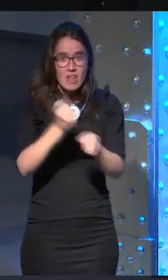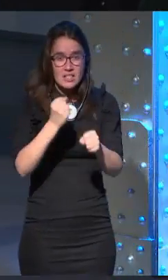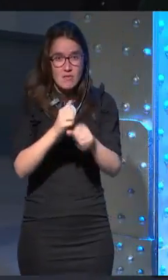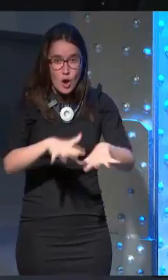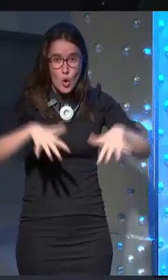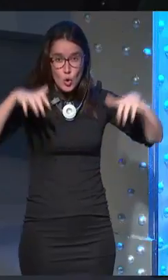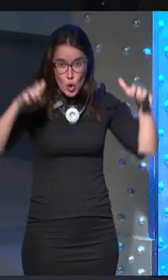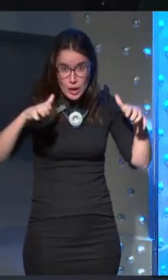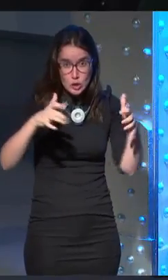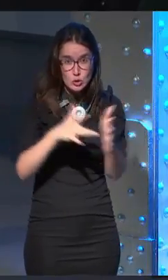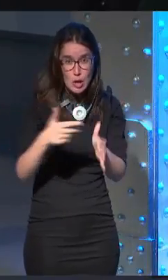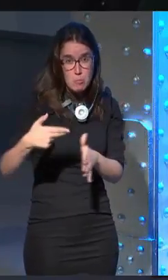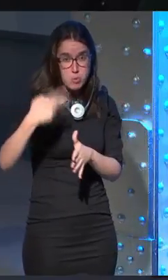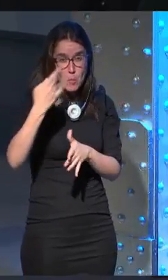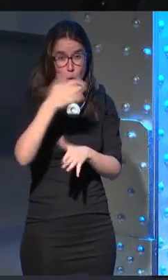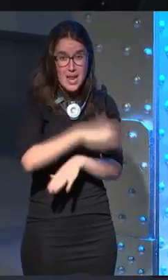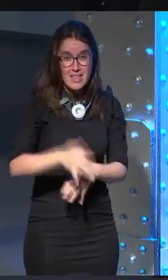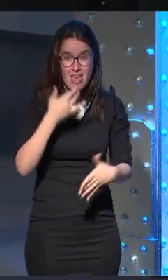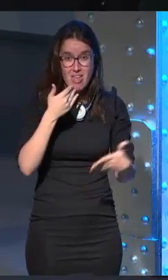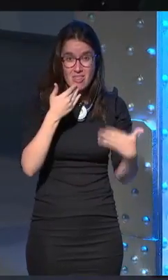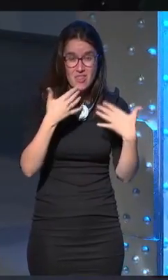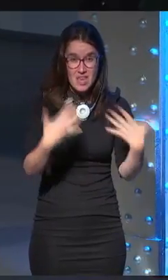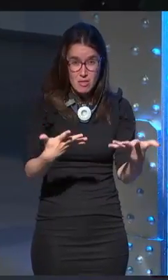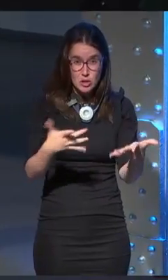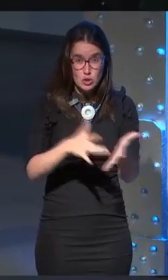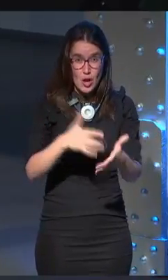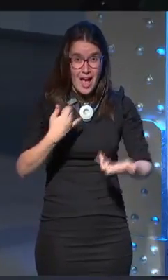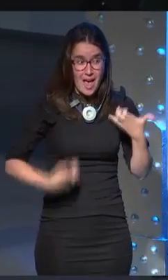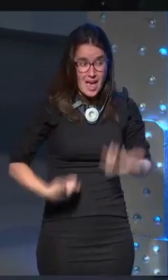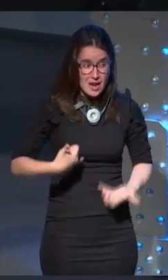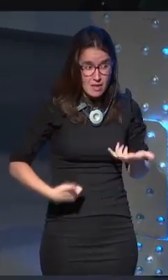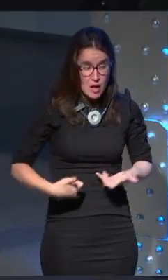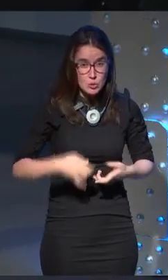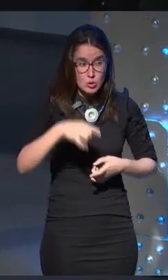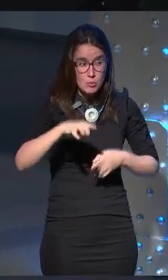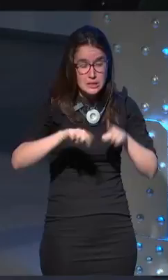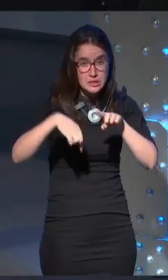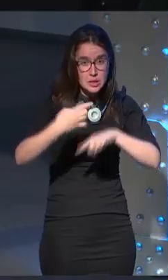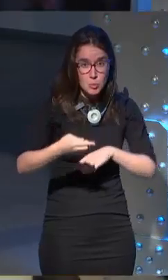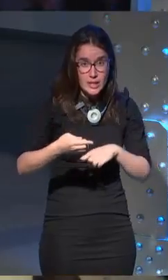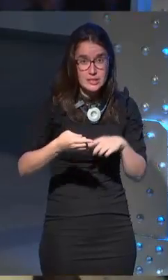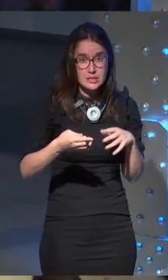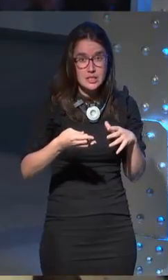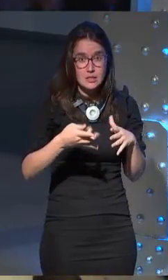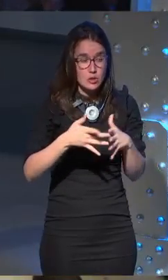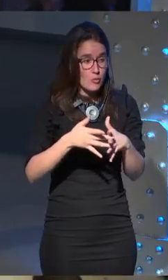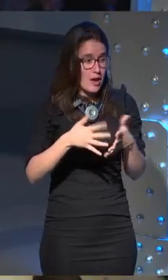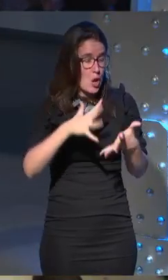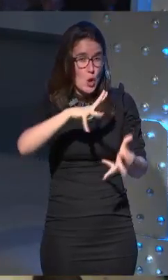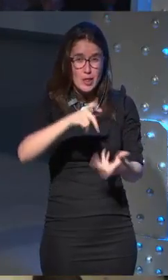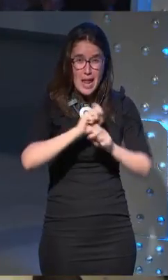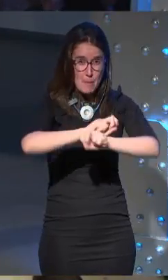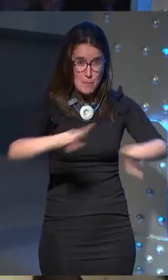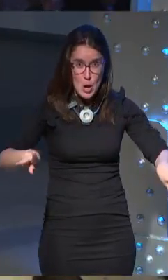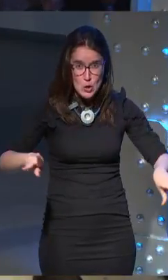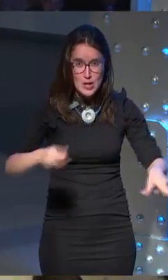space, and I had a few months left in front of me to, you know, spend